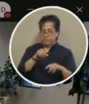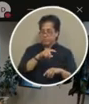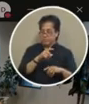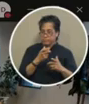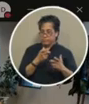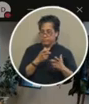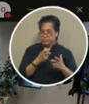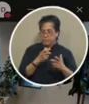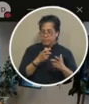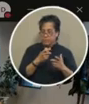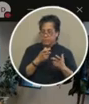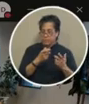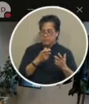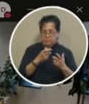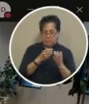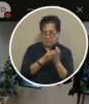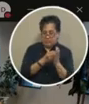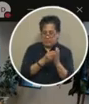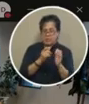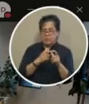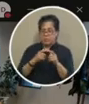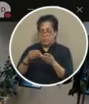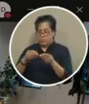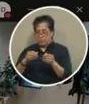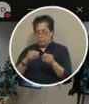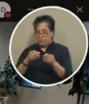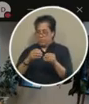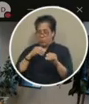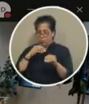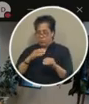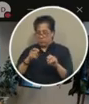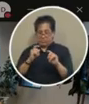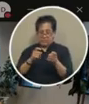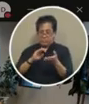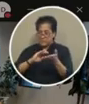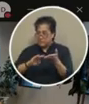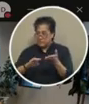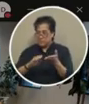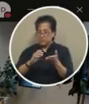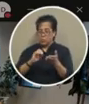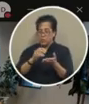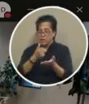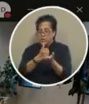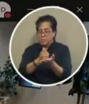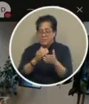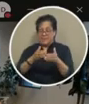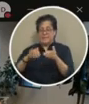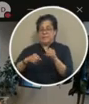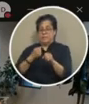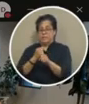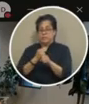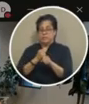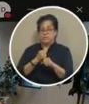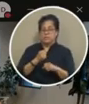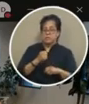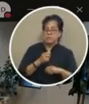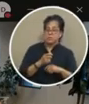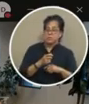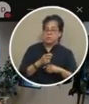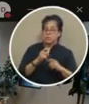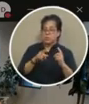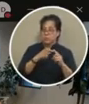renter, is there any way we can give property owners exemptions and assistance at the end of the year when they have to pay their property taxes?